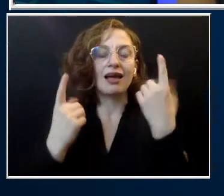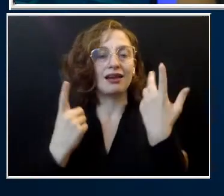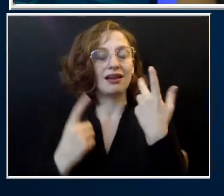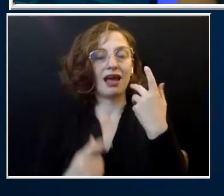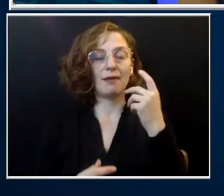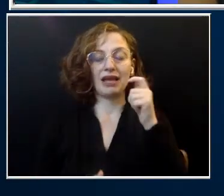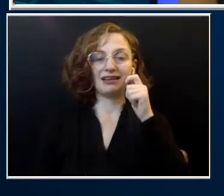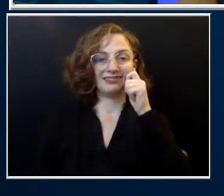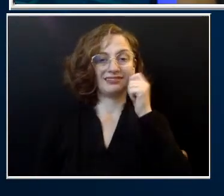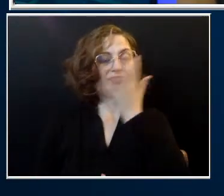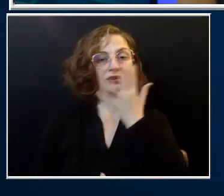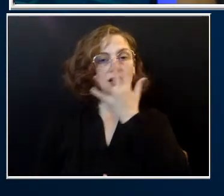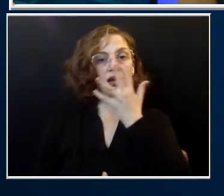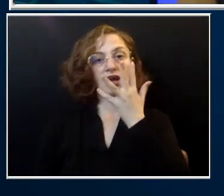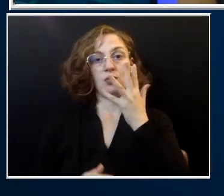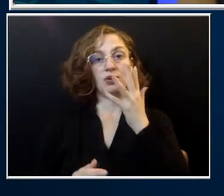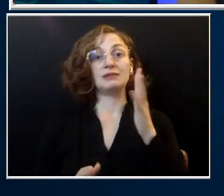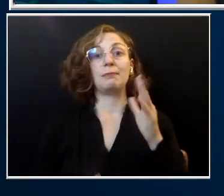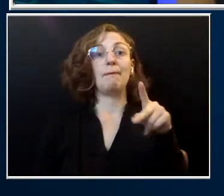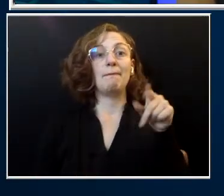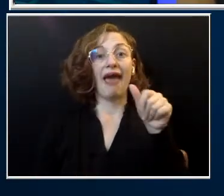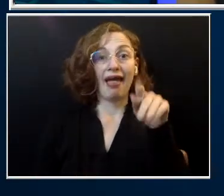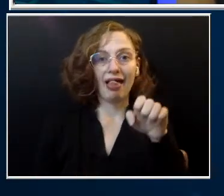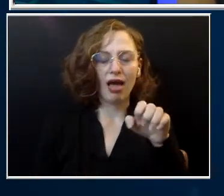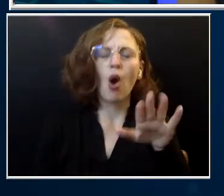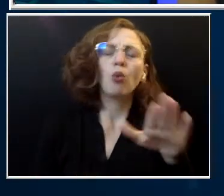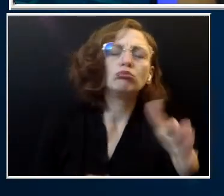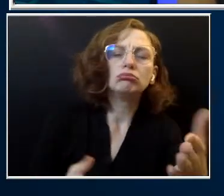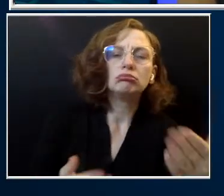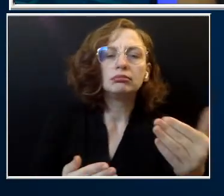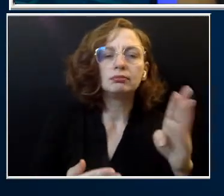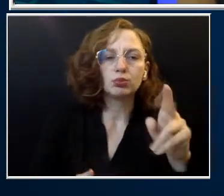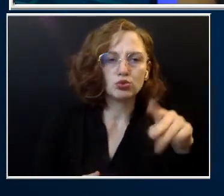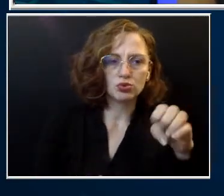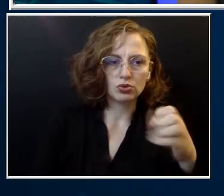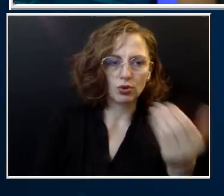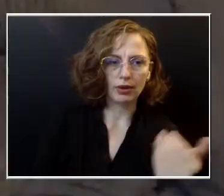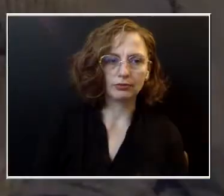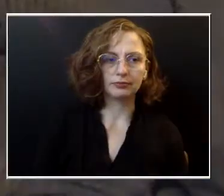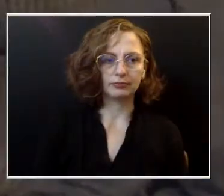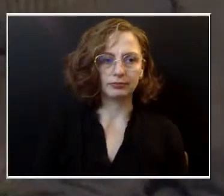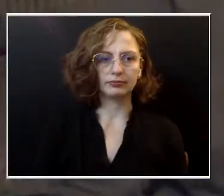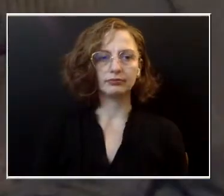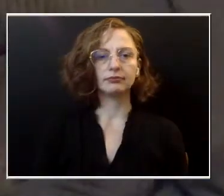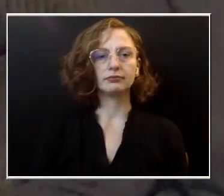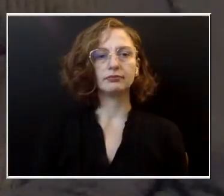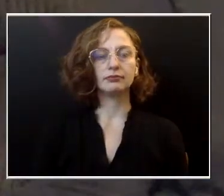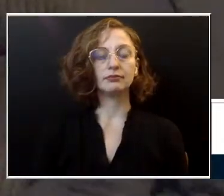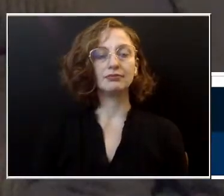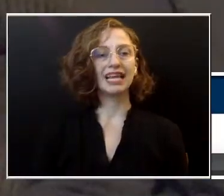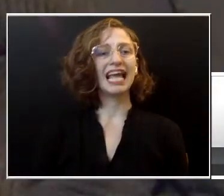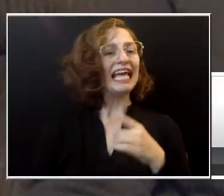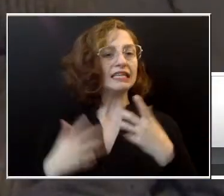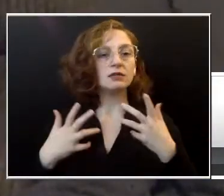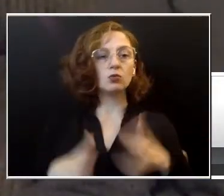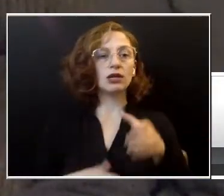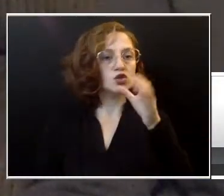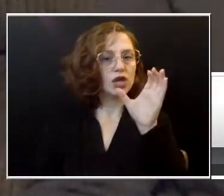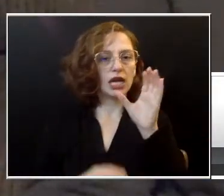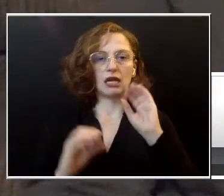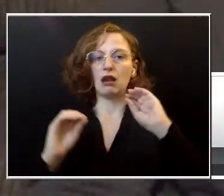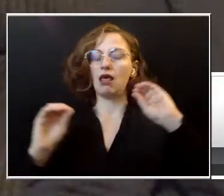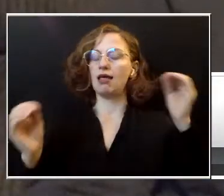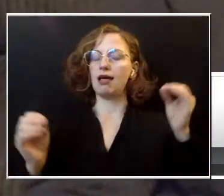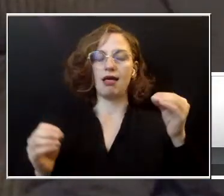So, docs, explain. Bruce, go ahead, please. And he wasn't wanting to drink anything, eat or